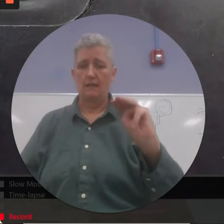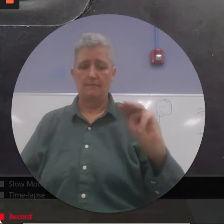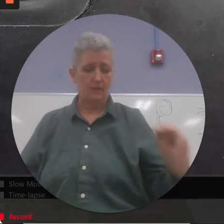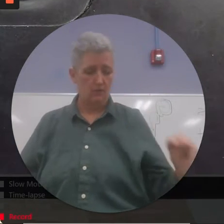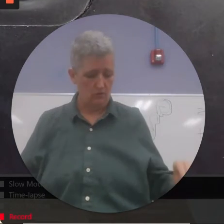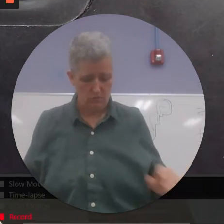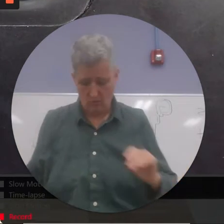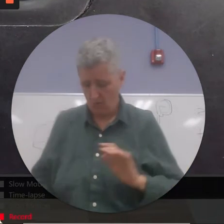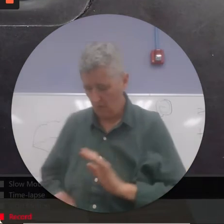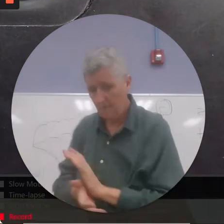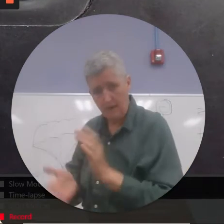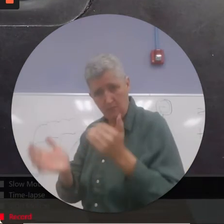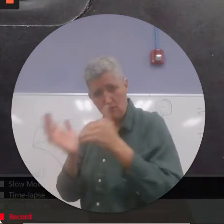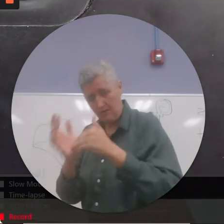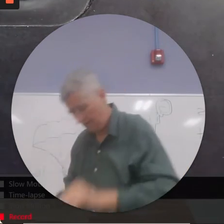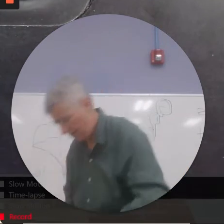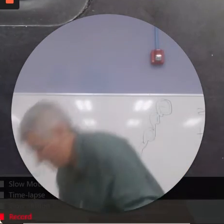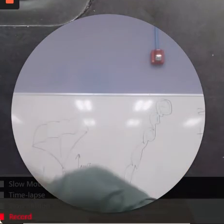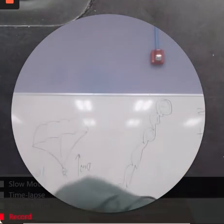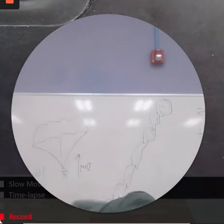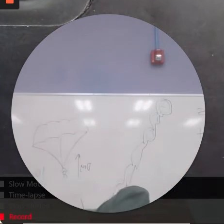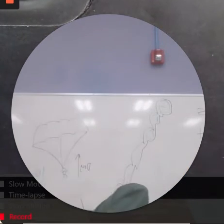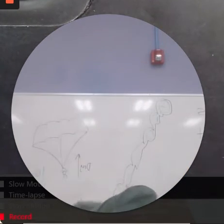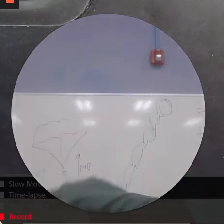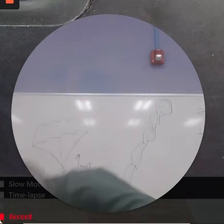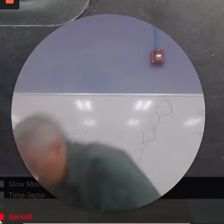of tissue paper, 30 centimeters square.